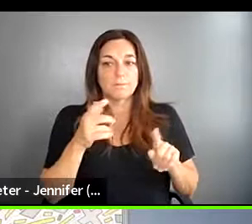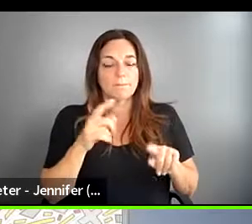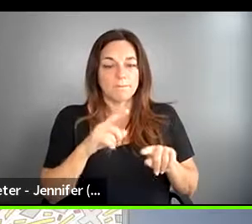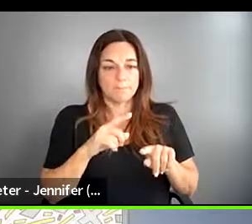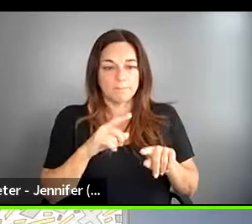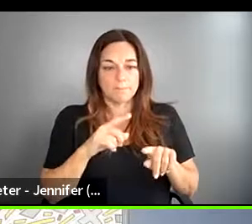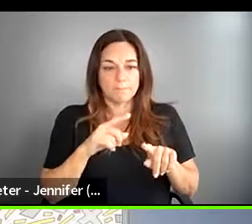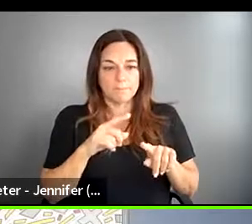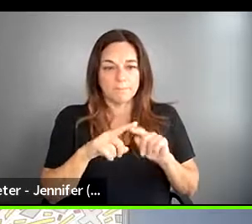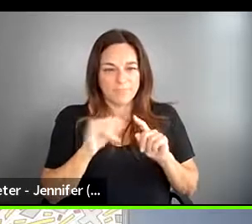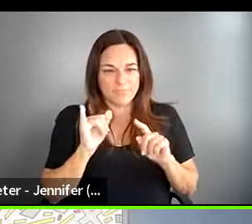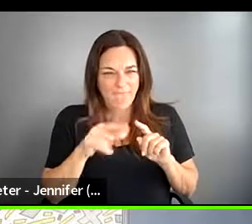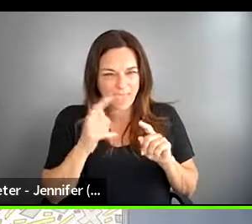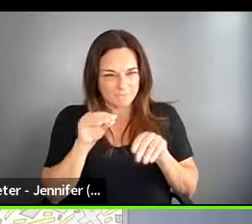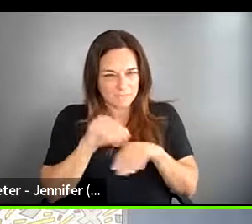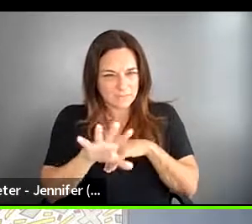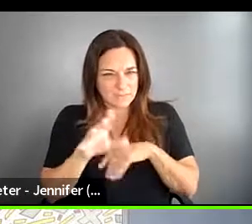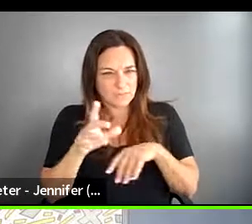people?